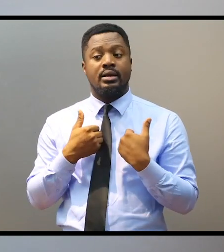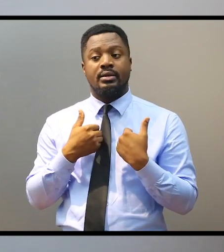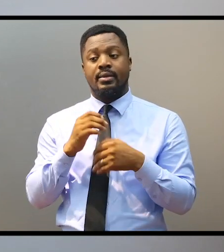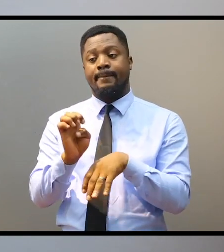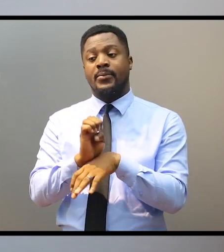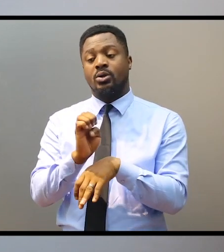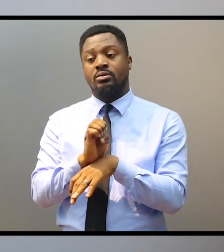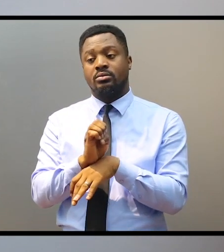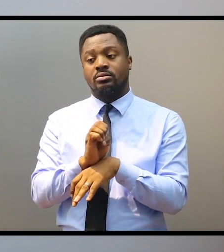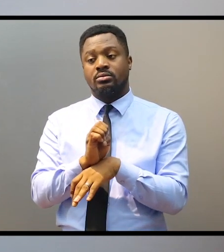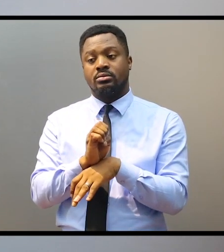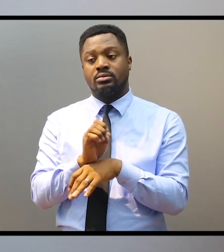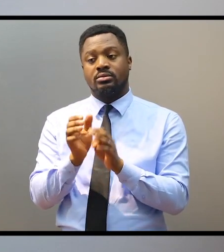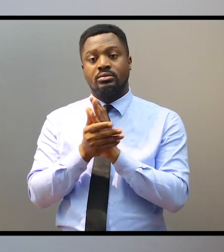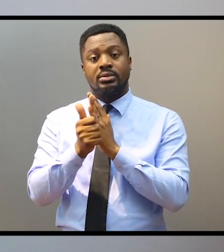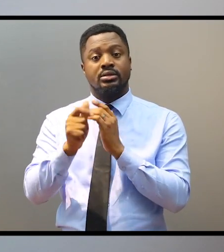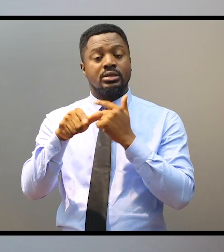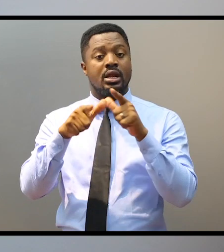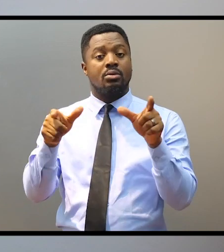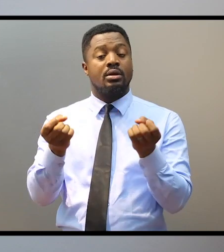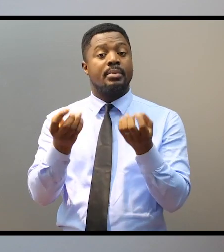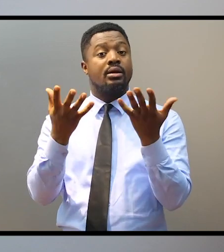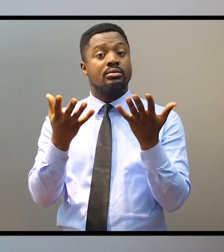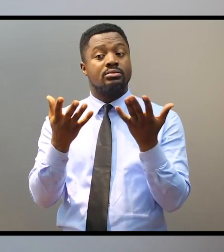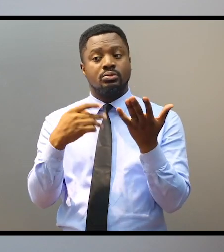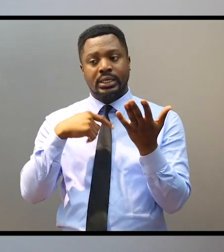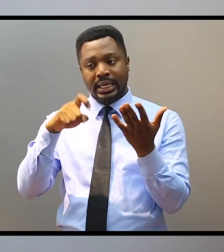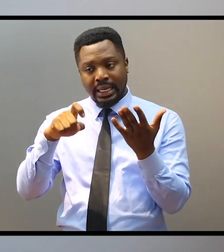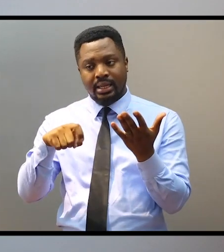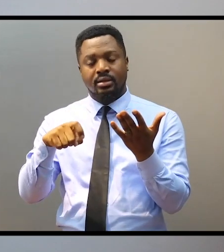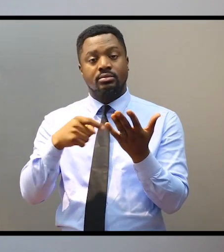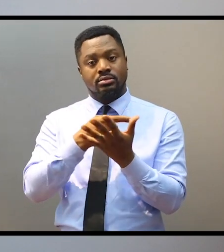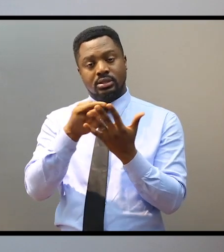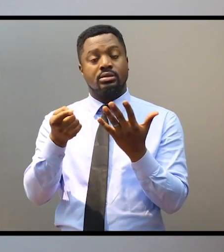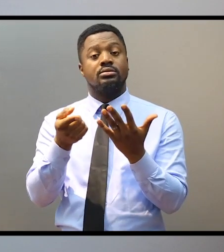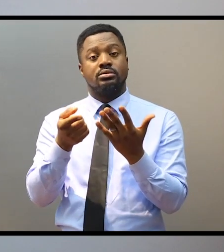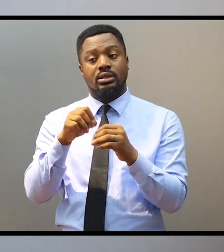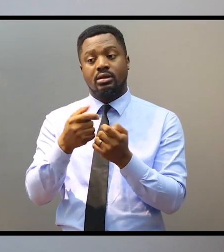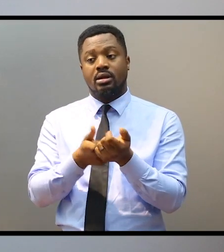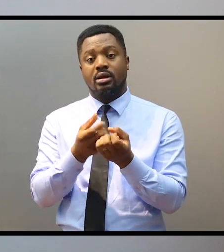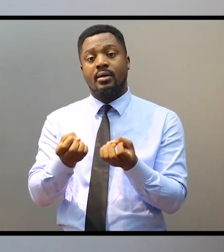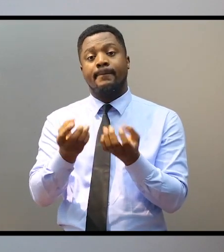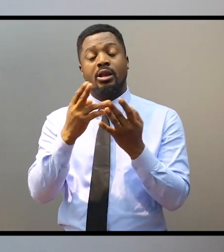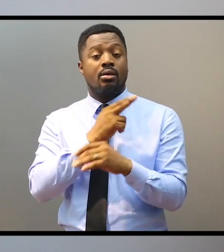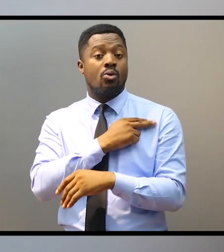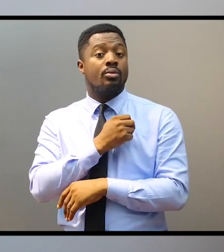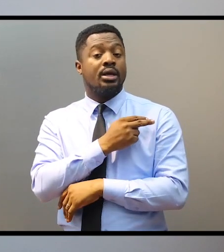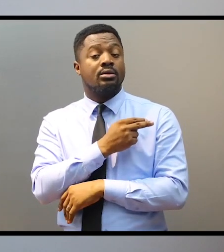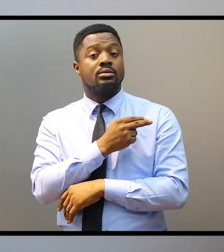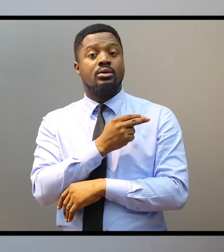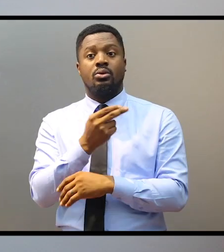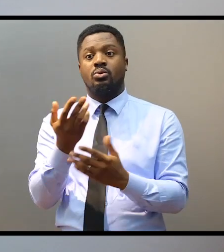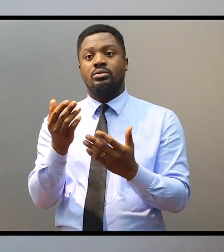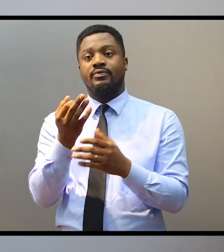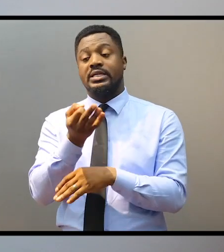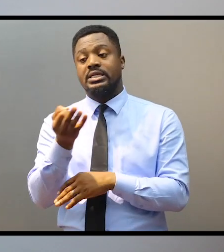have employed experts in sign language? We need these things. In Ghana, how many